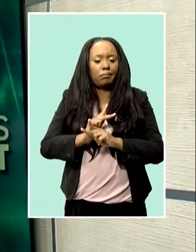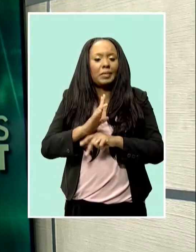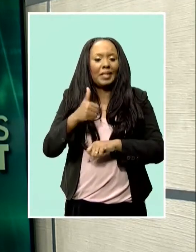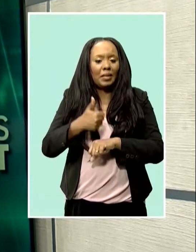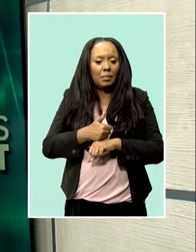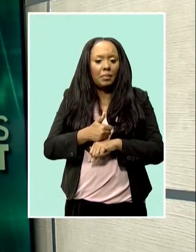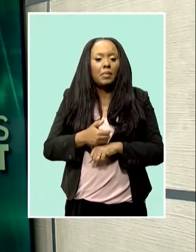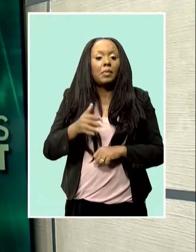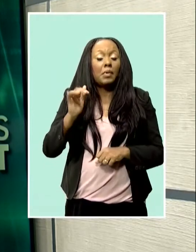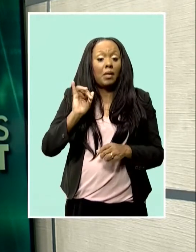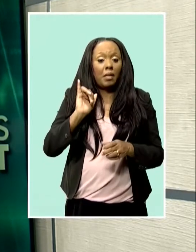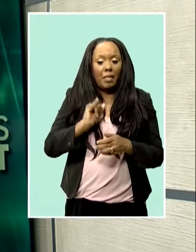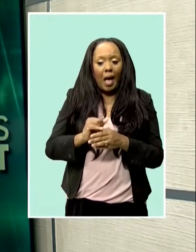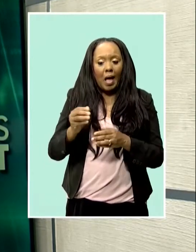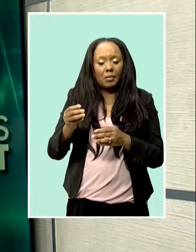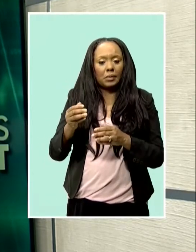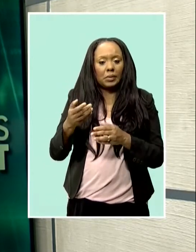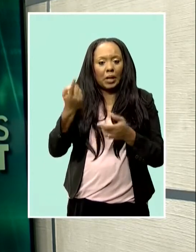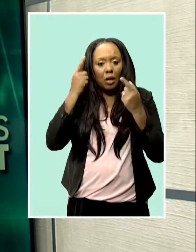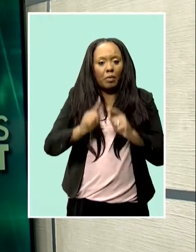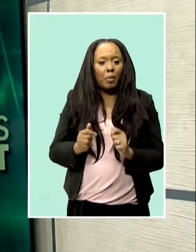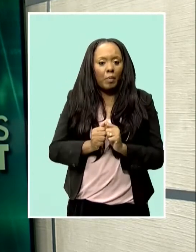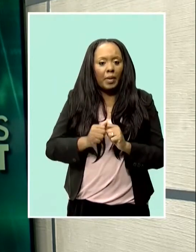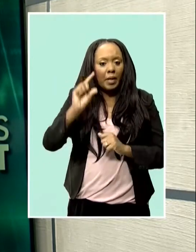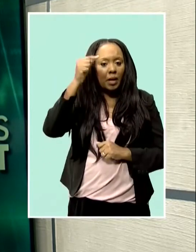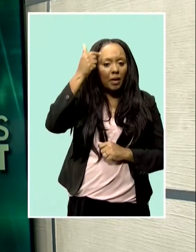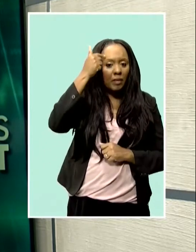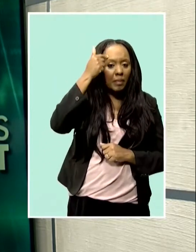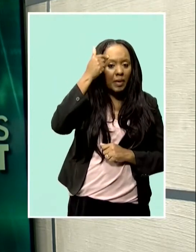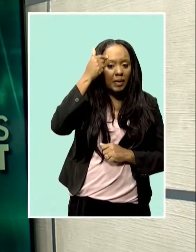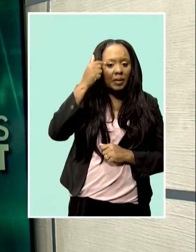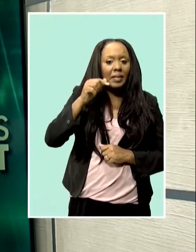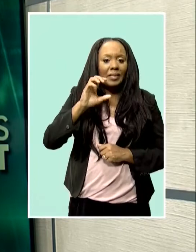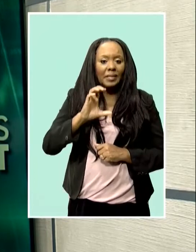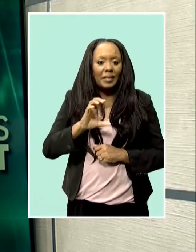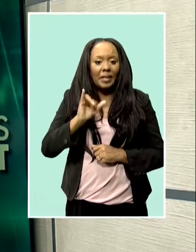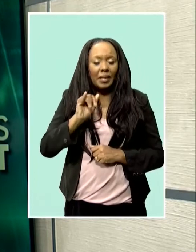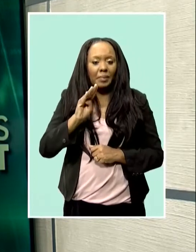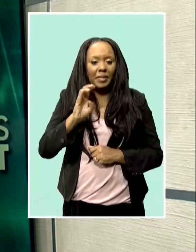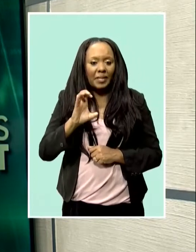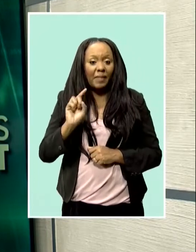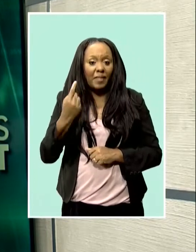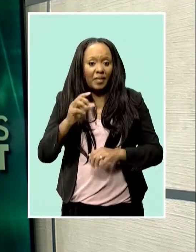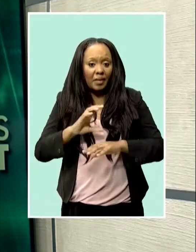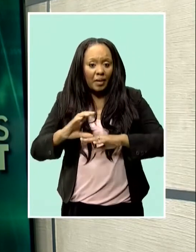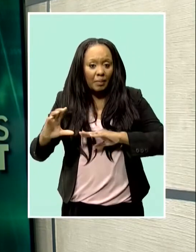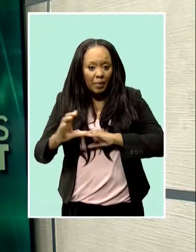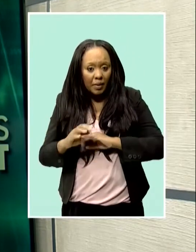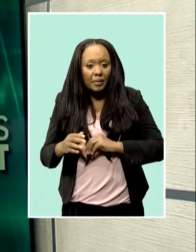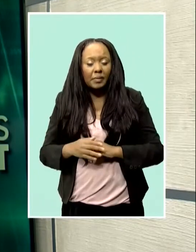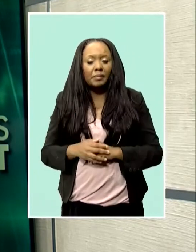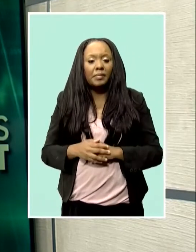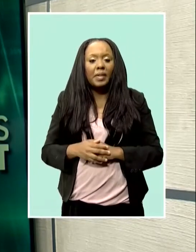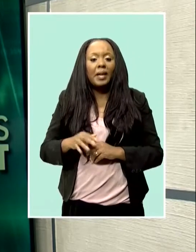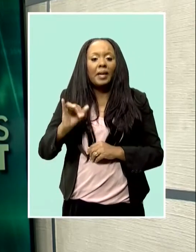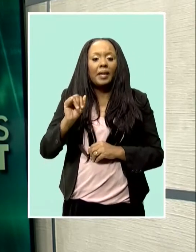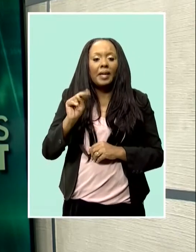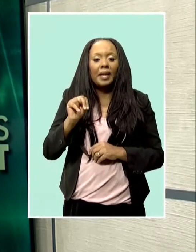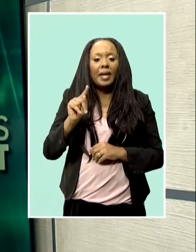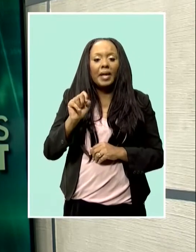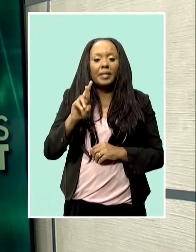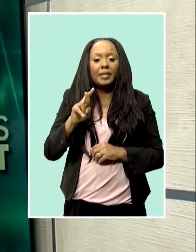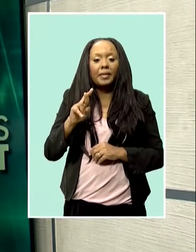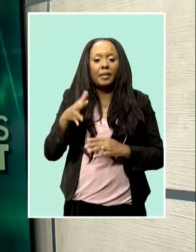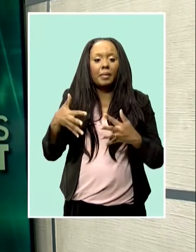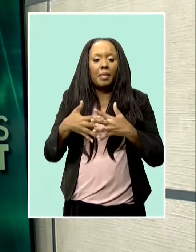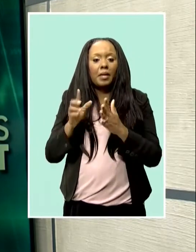The transaction between government, CIBC First Caribbean International Bank, the Nature Conservancy, and the Inter-American